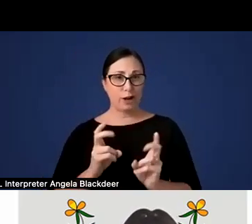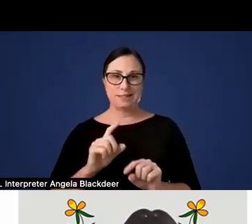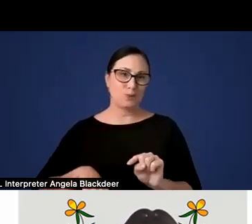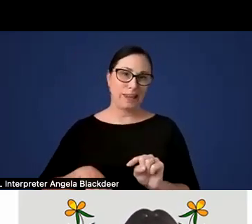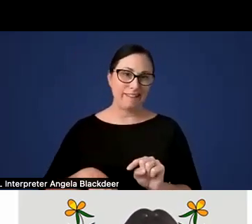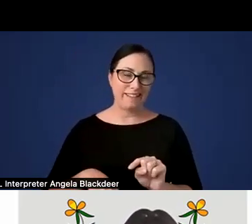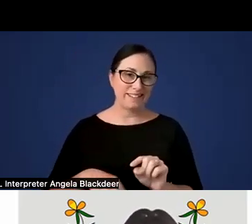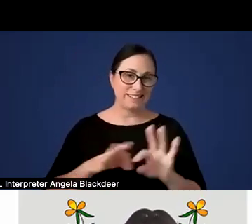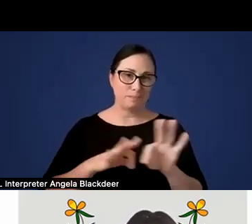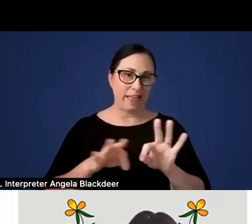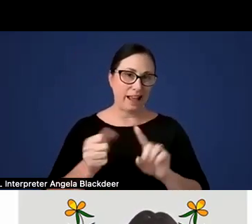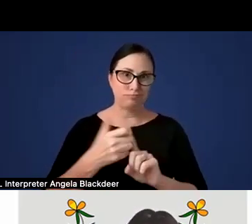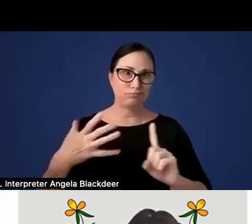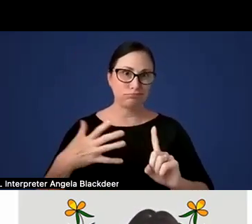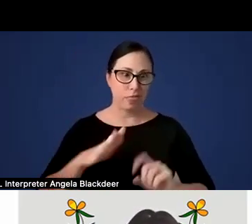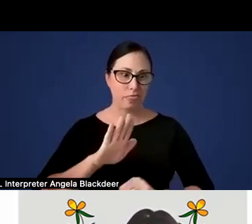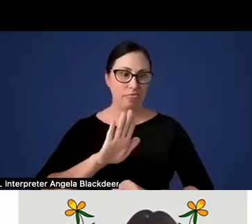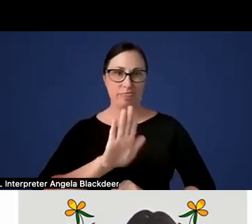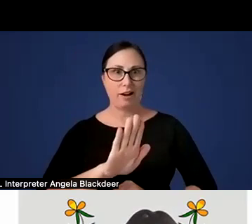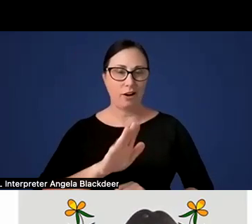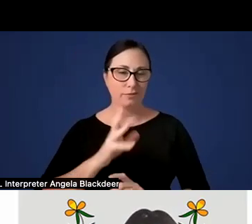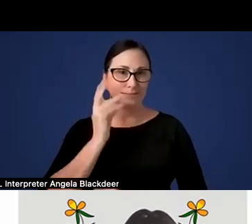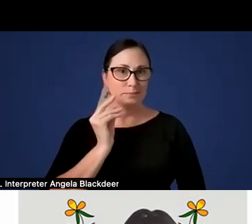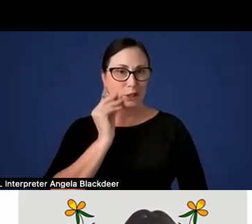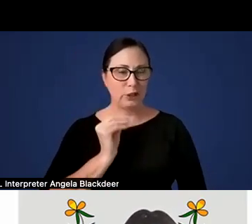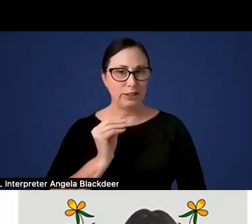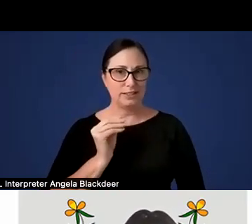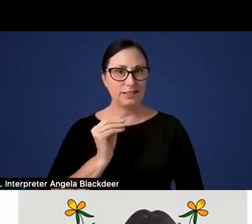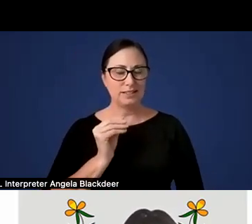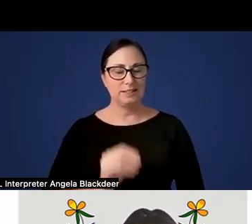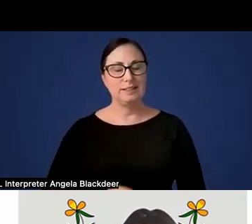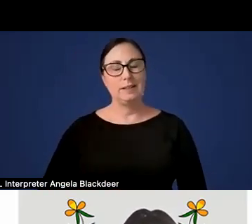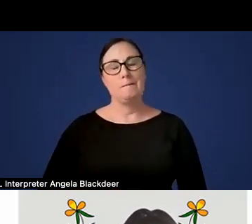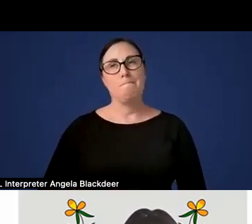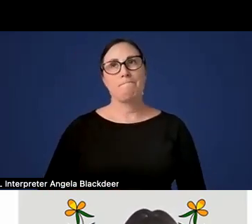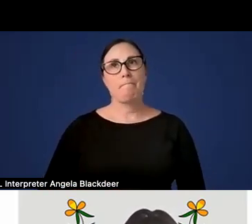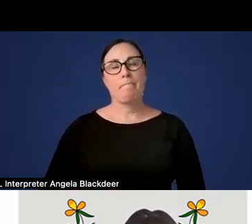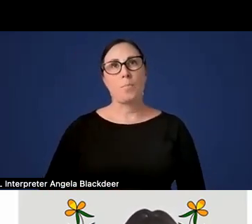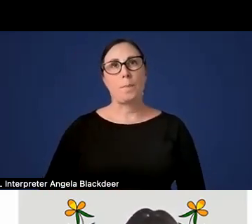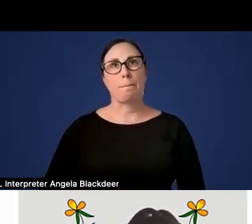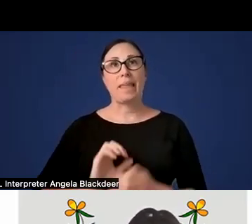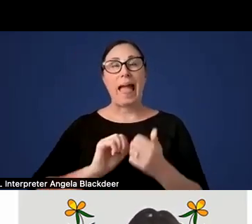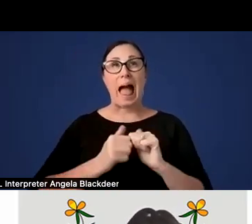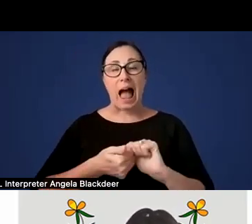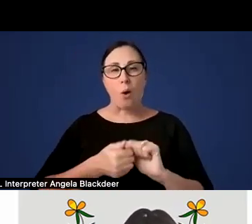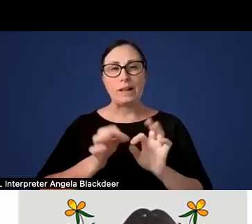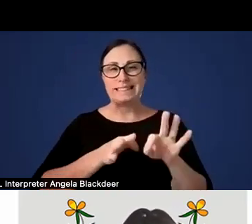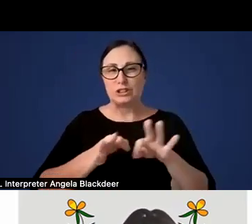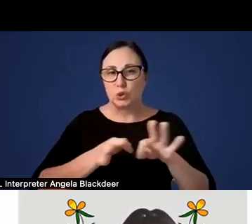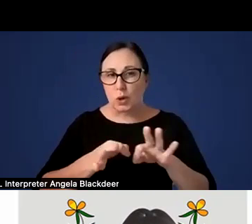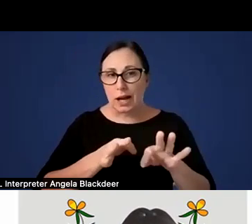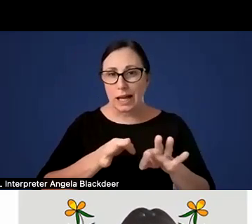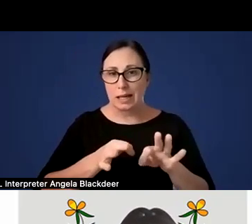the language is context. It means a lot, right? Because we're really trying to examine how